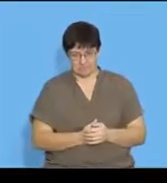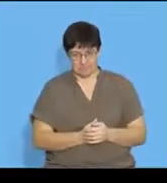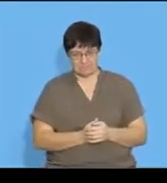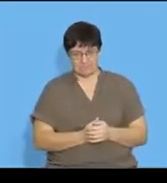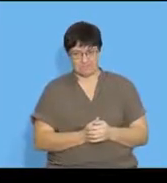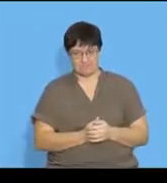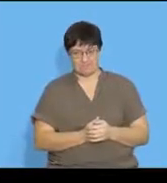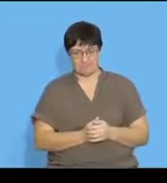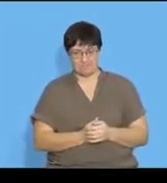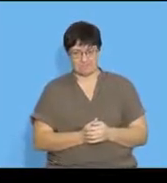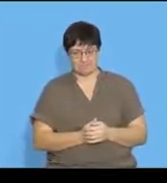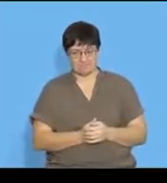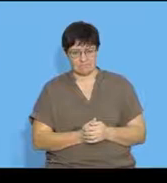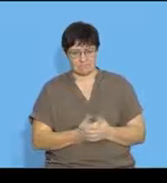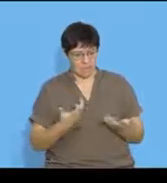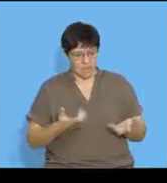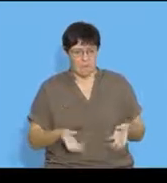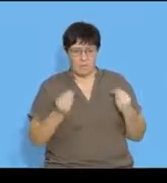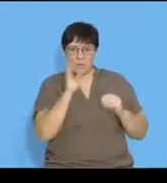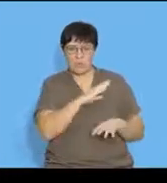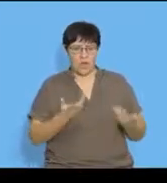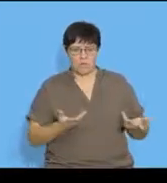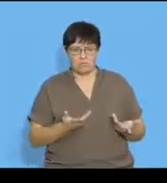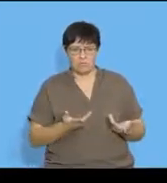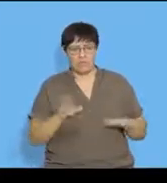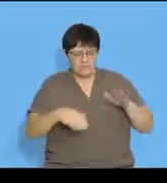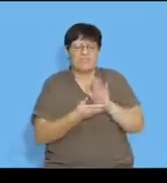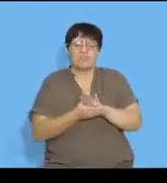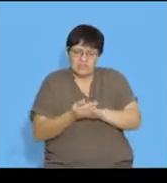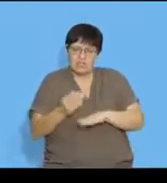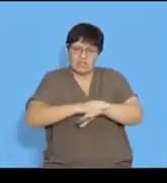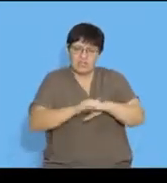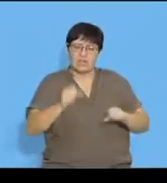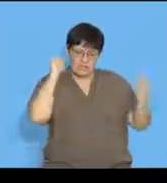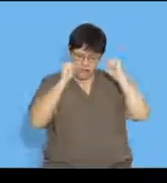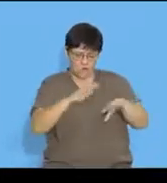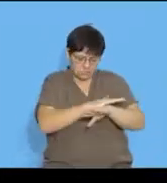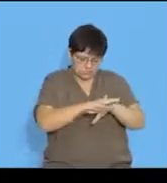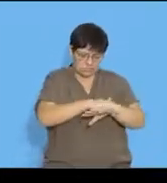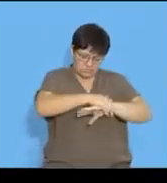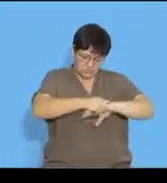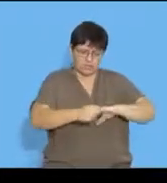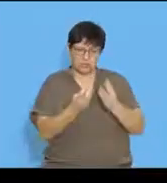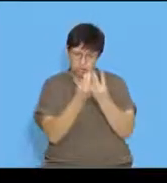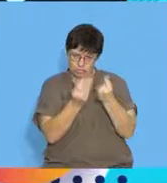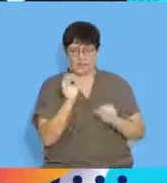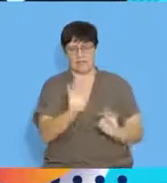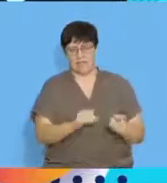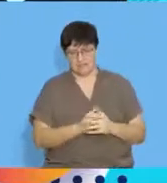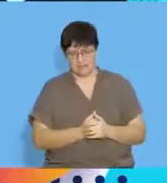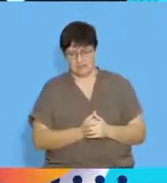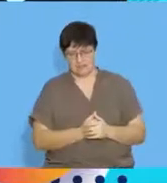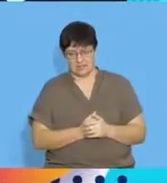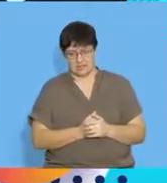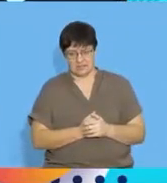So, how do you not get it? Guys, dry your feet. Right, after you get out the shower, make sure your feet are dry. Right, so